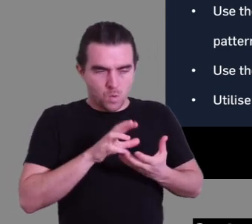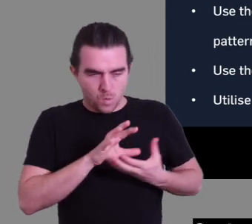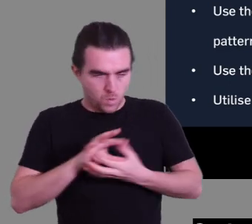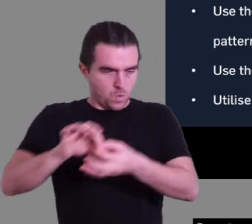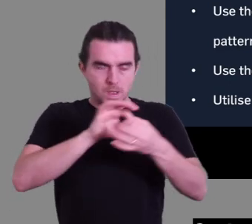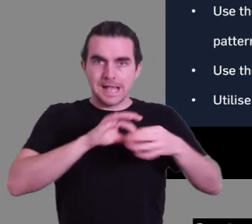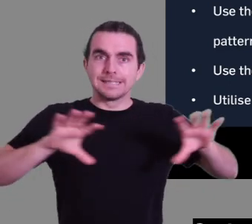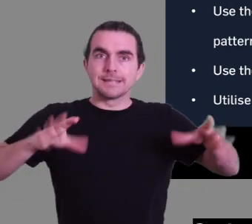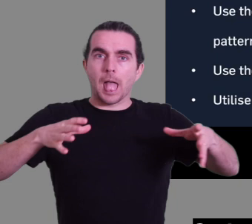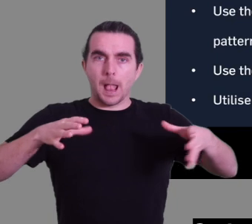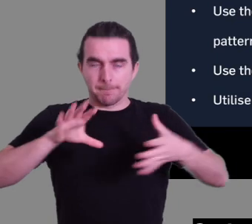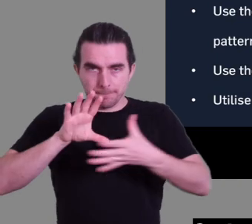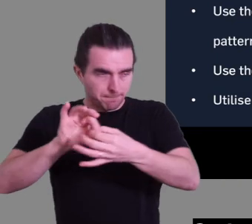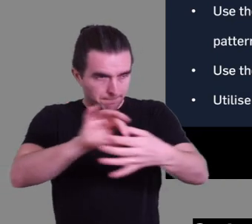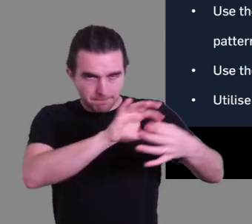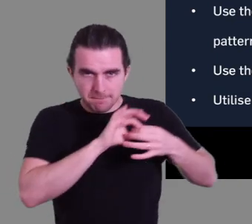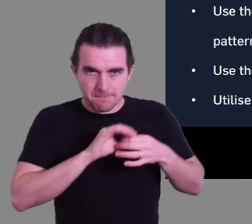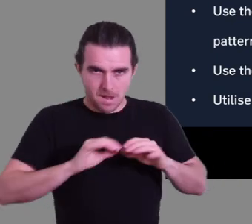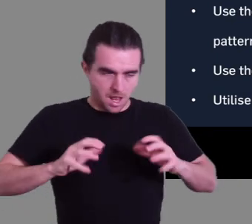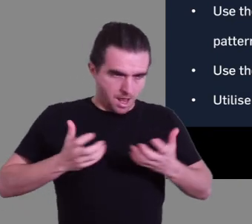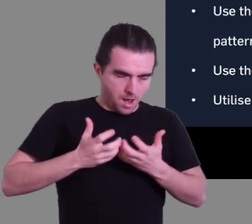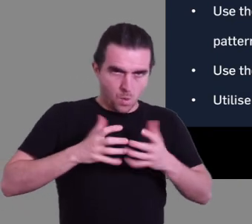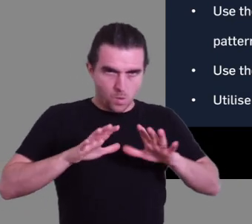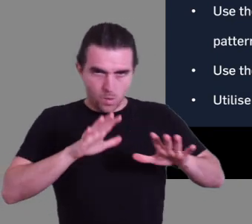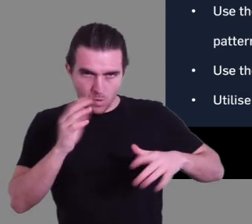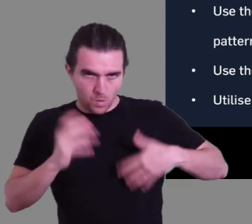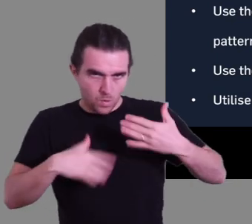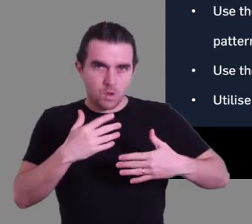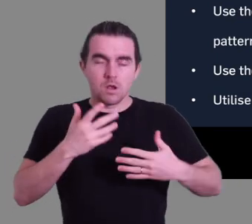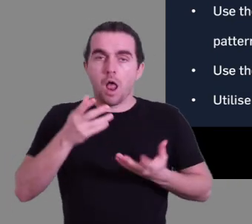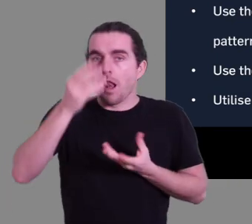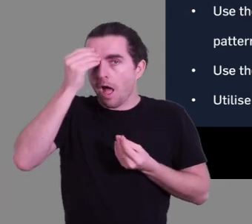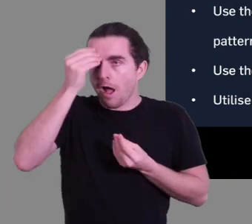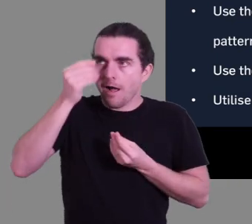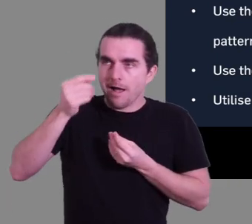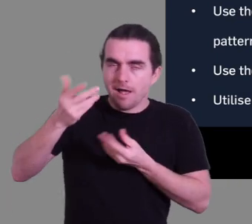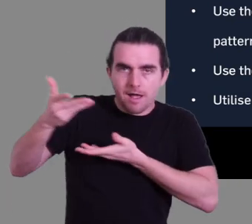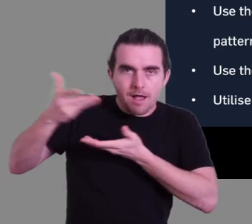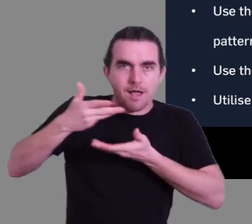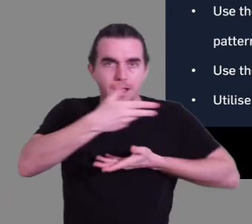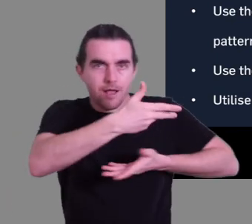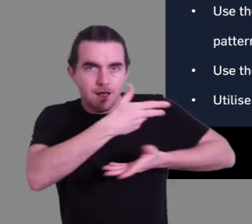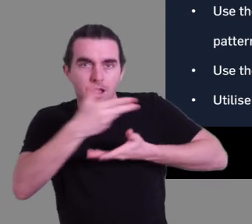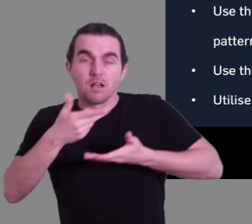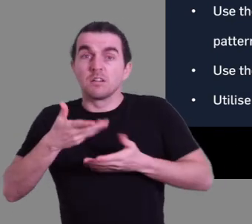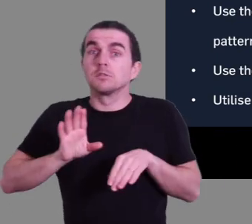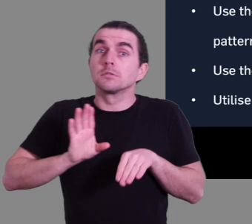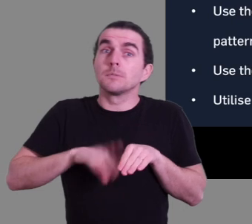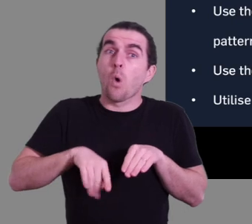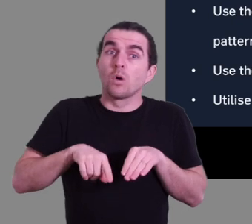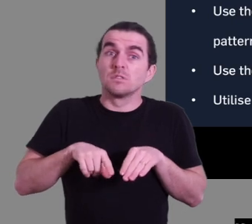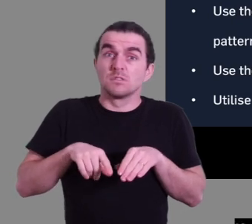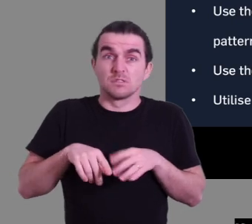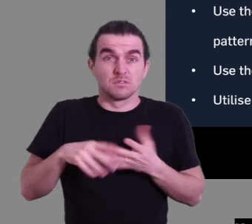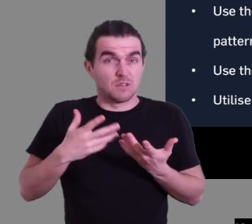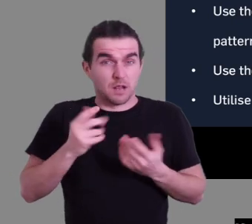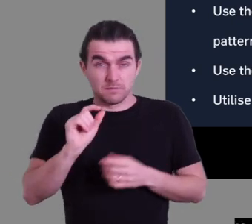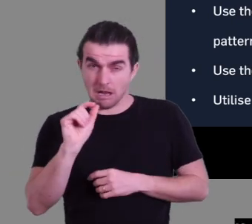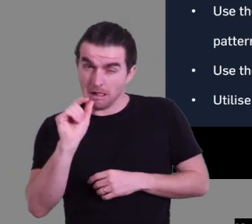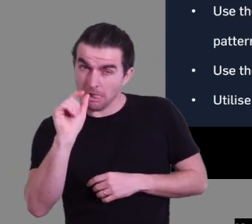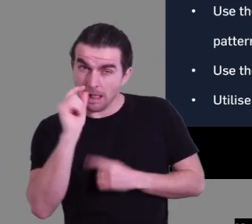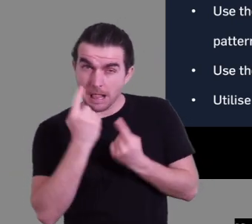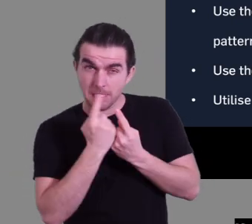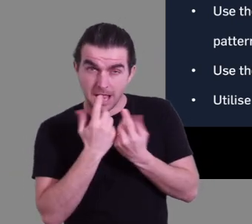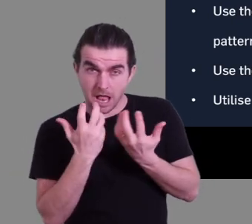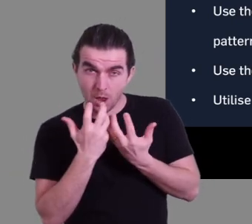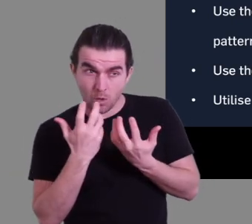discussing this with your interdisciplinary team and all looking through the same lens, you're going to learn from each other. So the sports scientist, he'll have a little angle on something